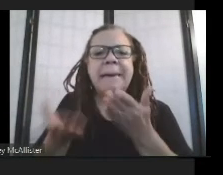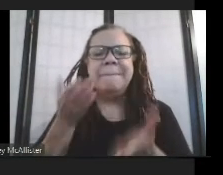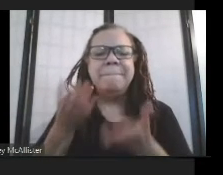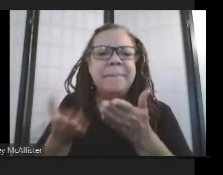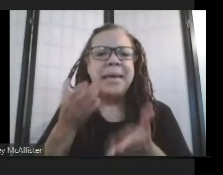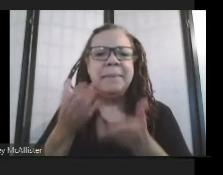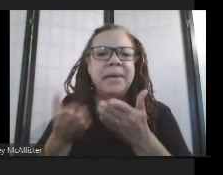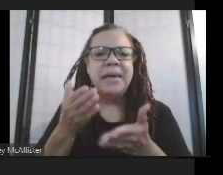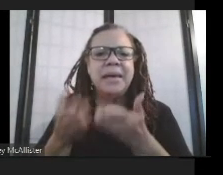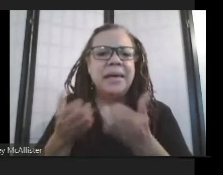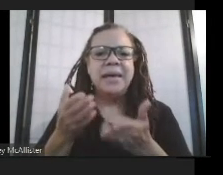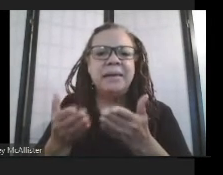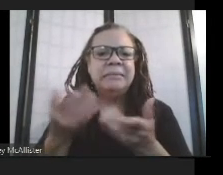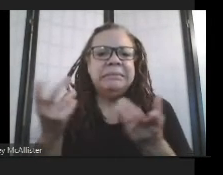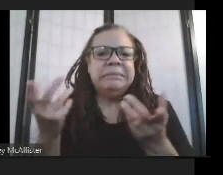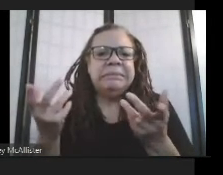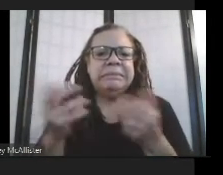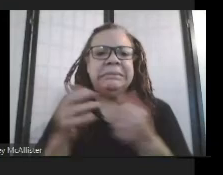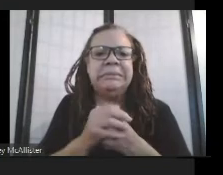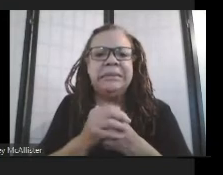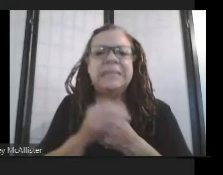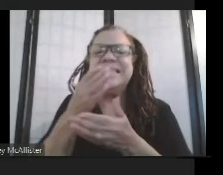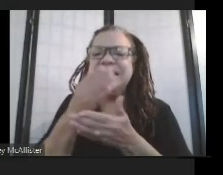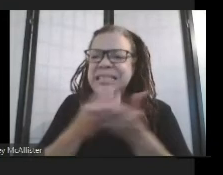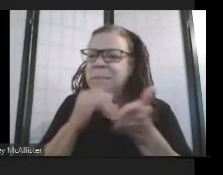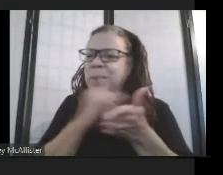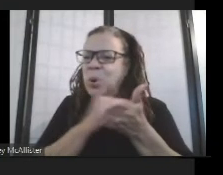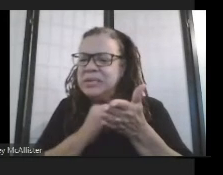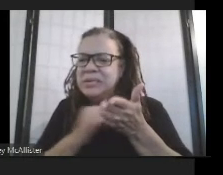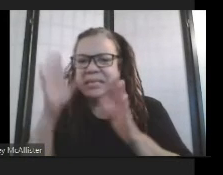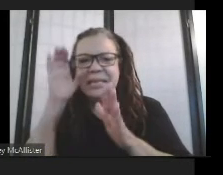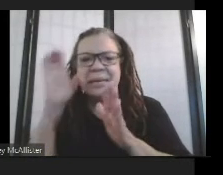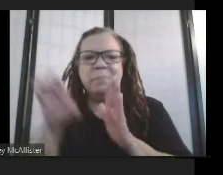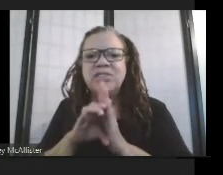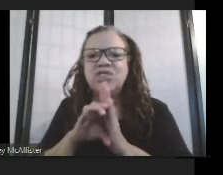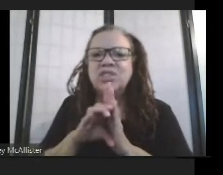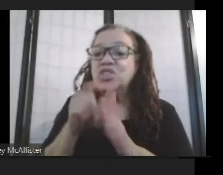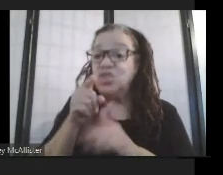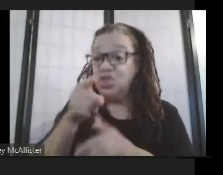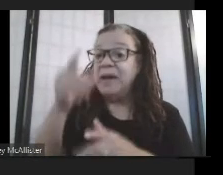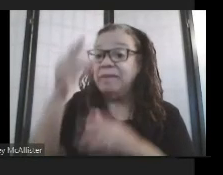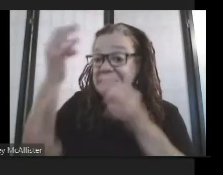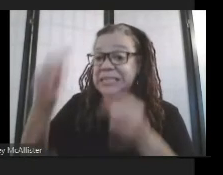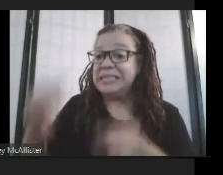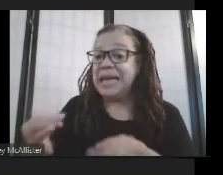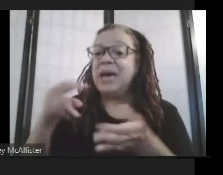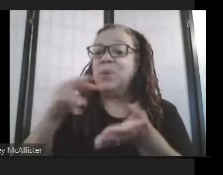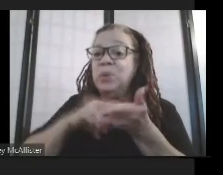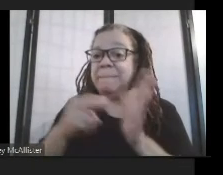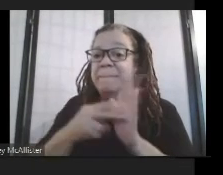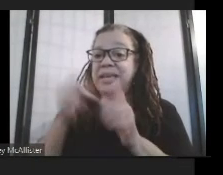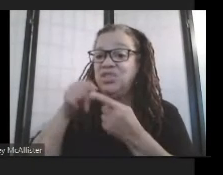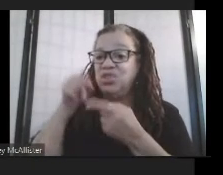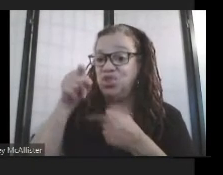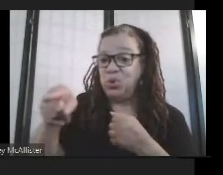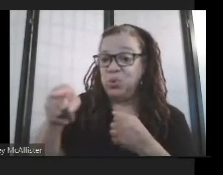maybe menace. It's a little unclear, of course. Many artistic pieces do. You, the viewer, have to decide. But it was